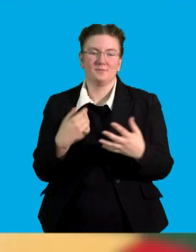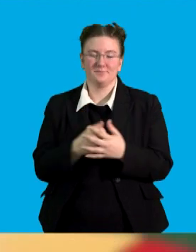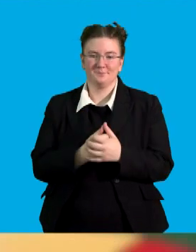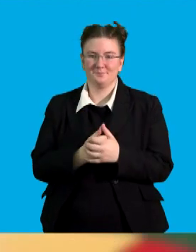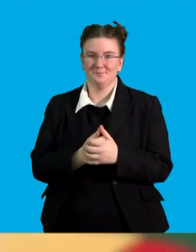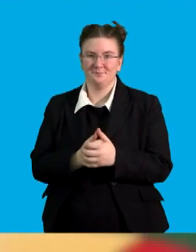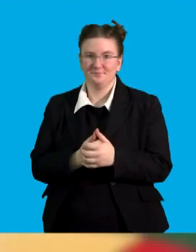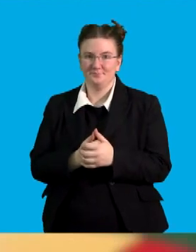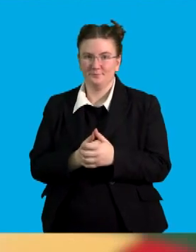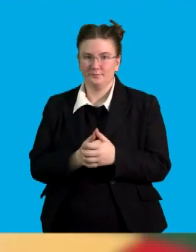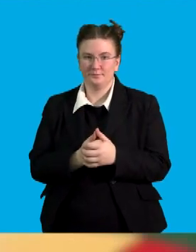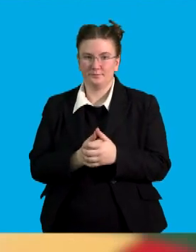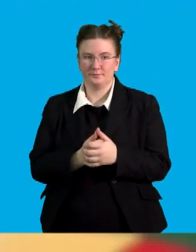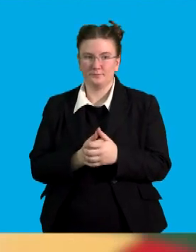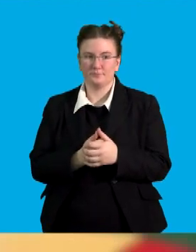bonding atoms.